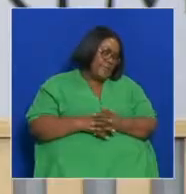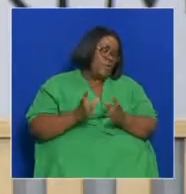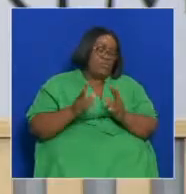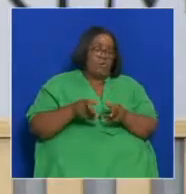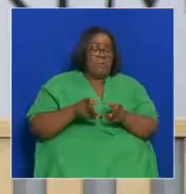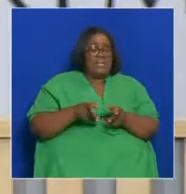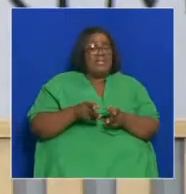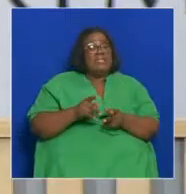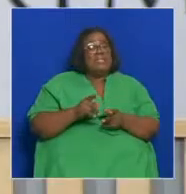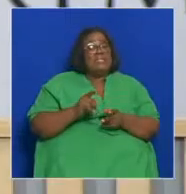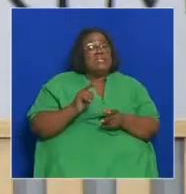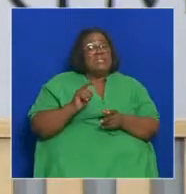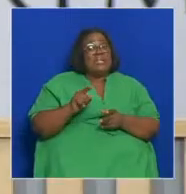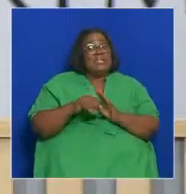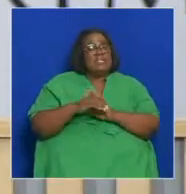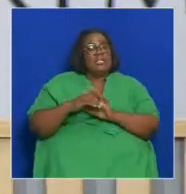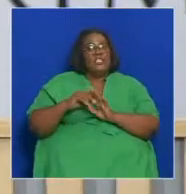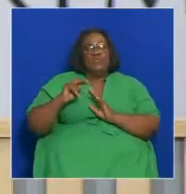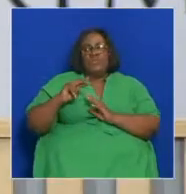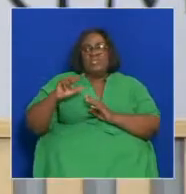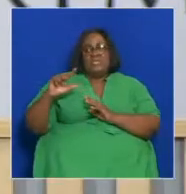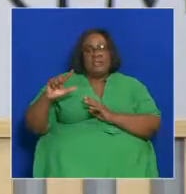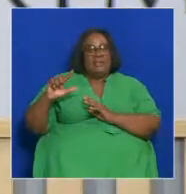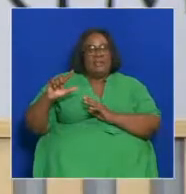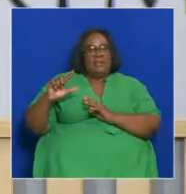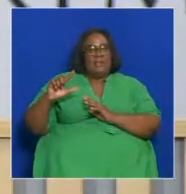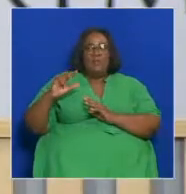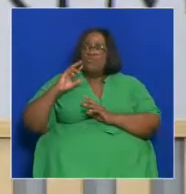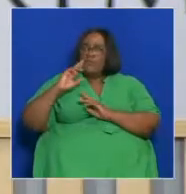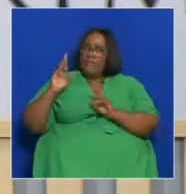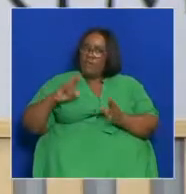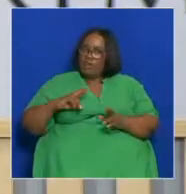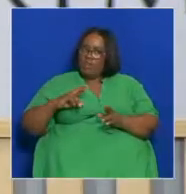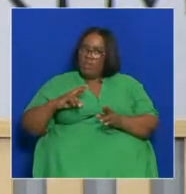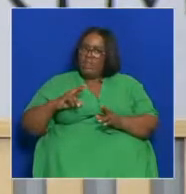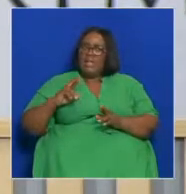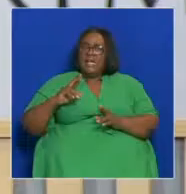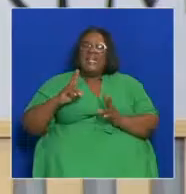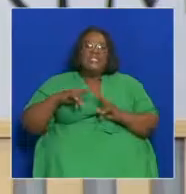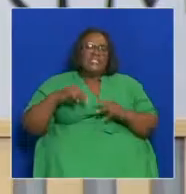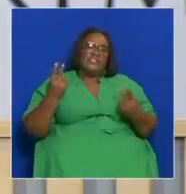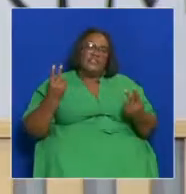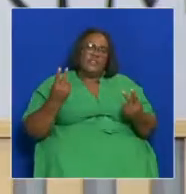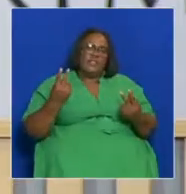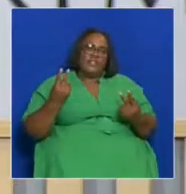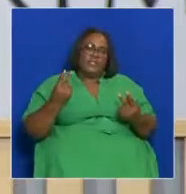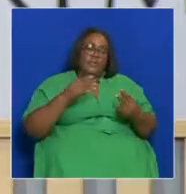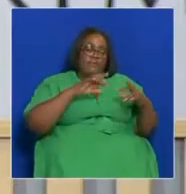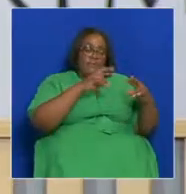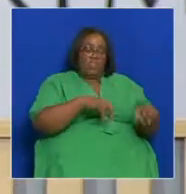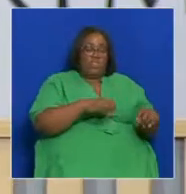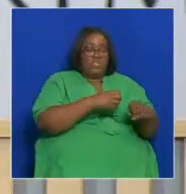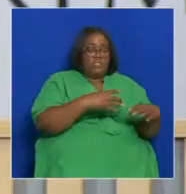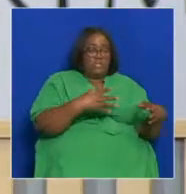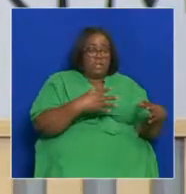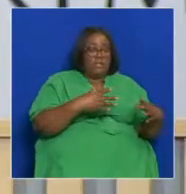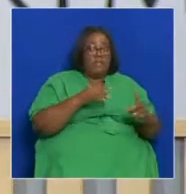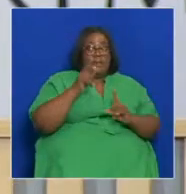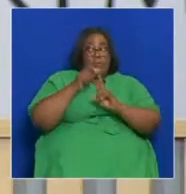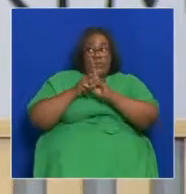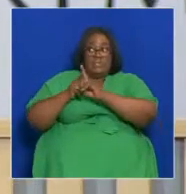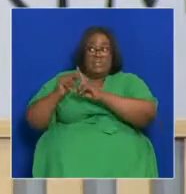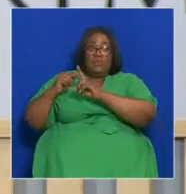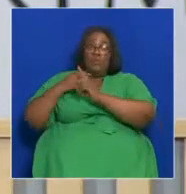differently. When an investigation starts, when it's authorized, then the complainant is approached for